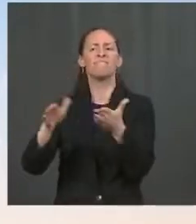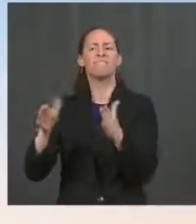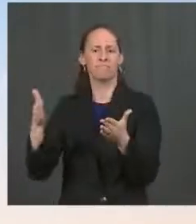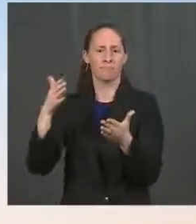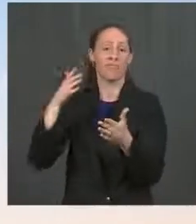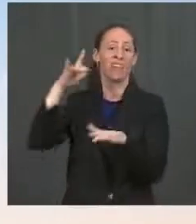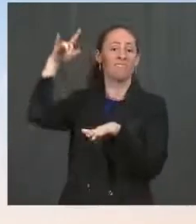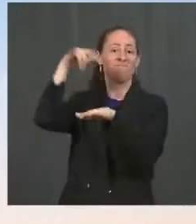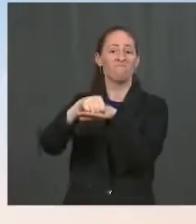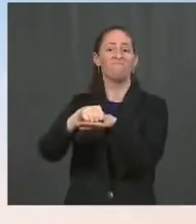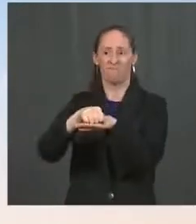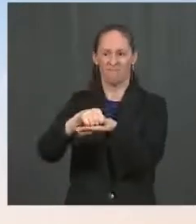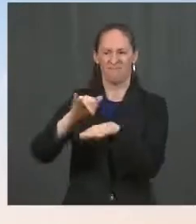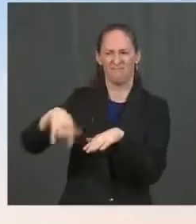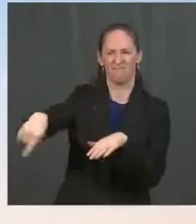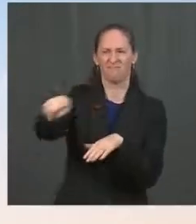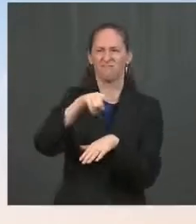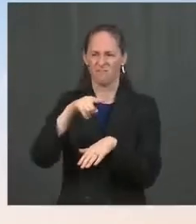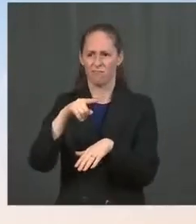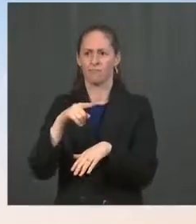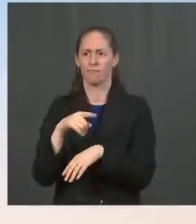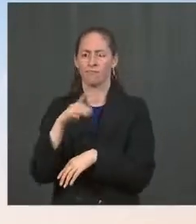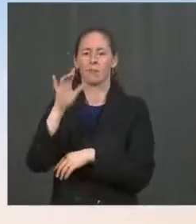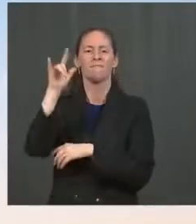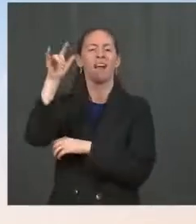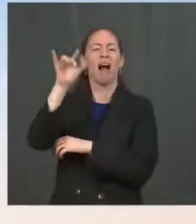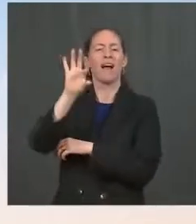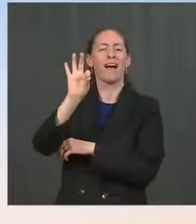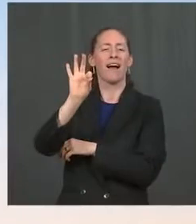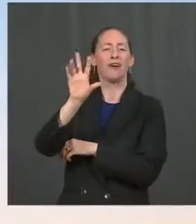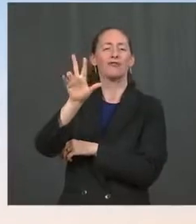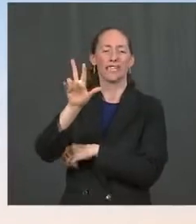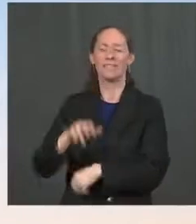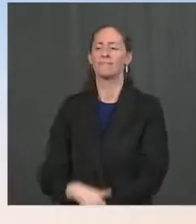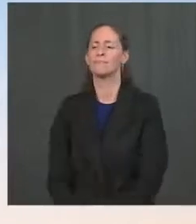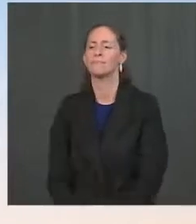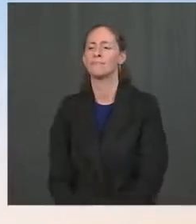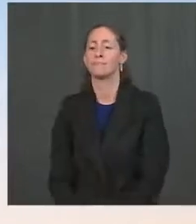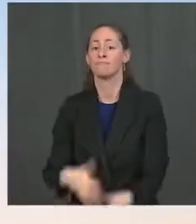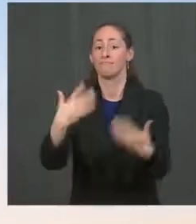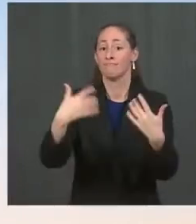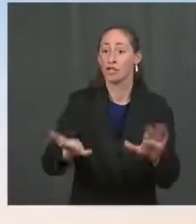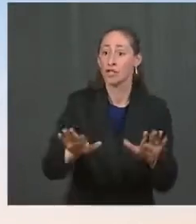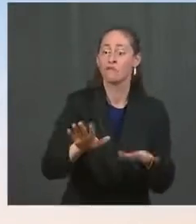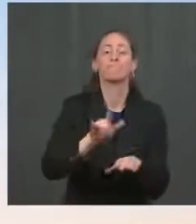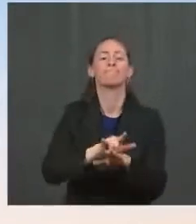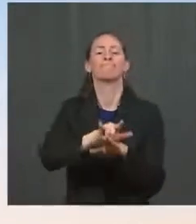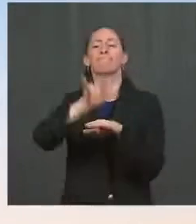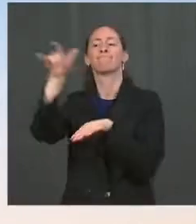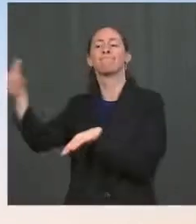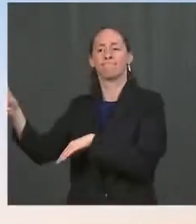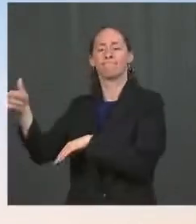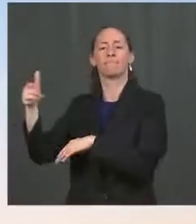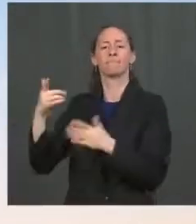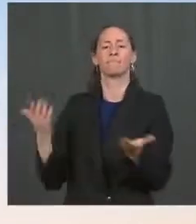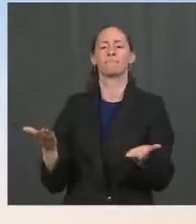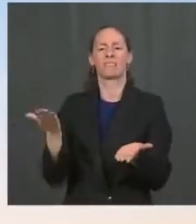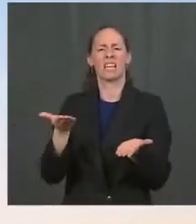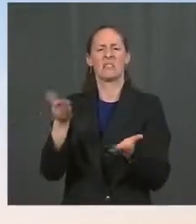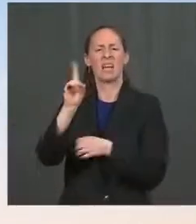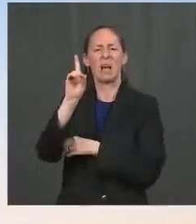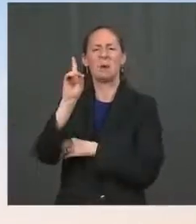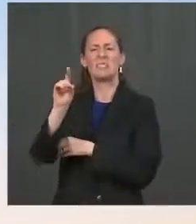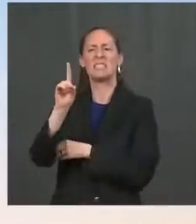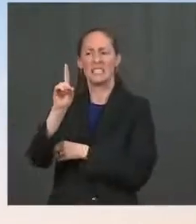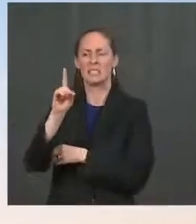on Flight 93. And then he will be traveling to the Defense Department, where he will also lay a wreath to commemorate lives